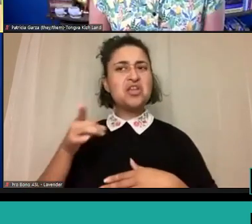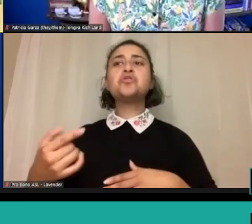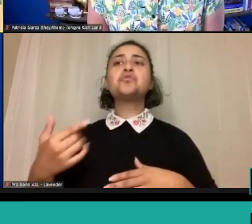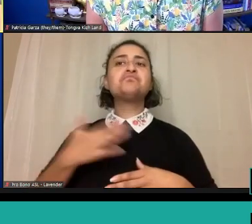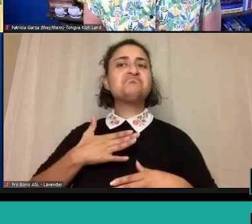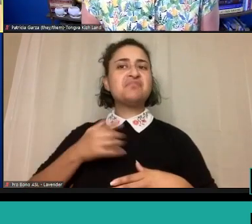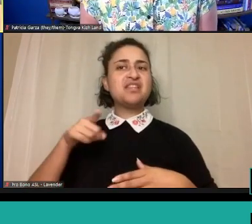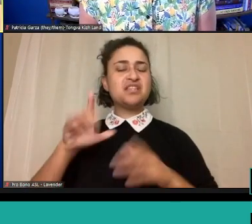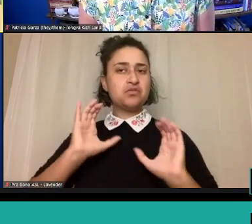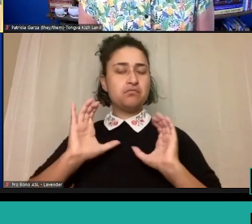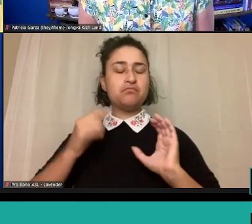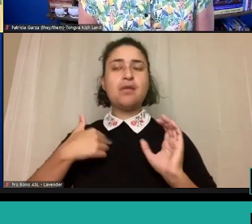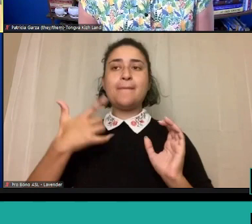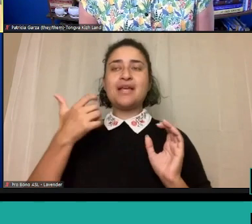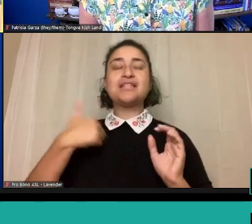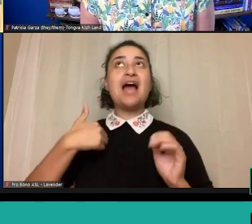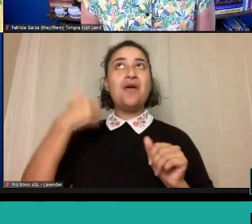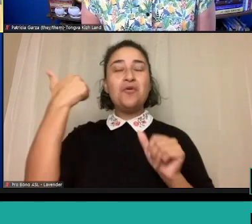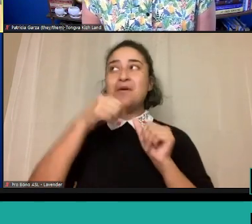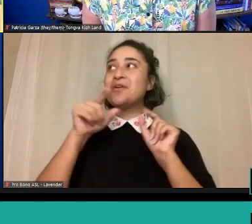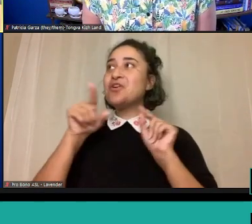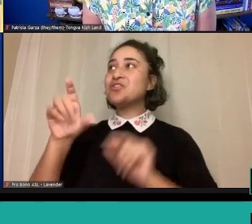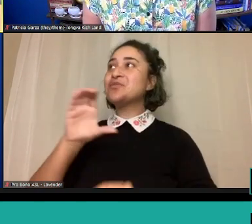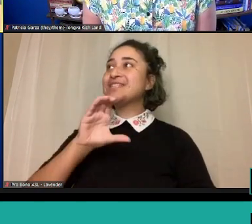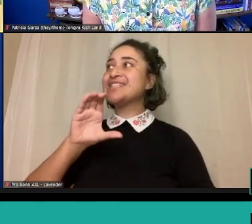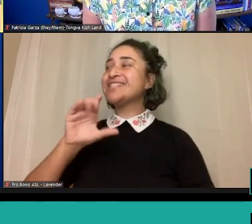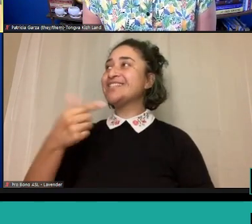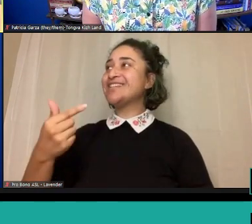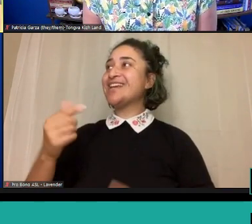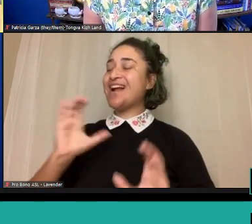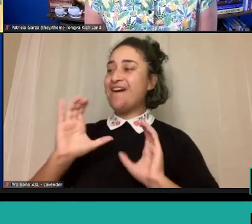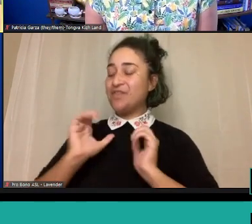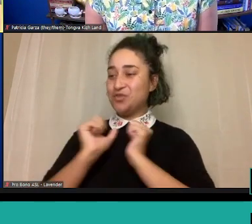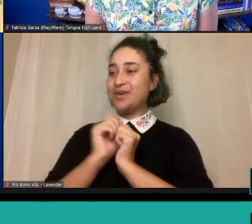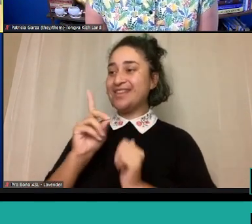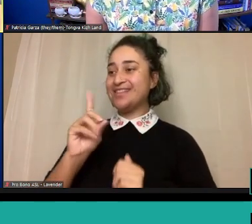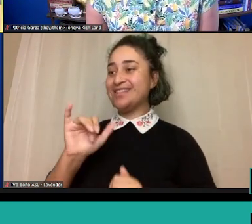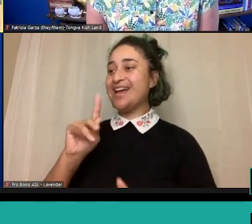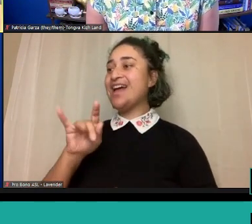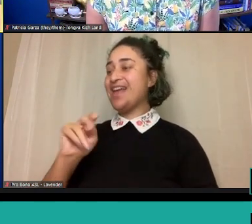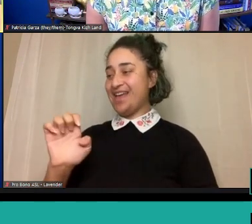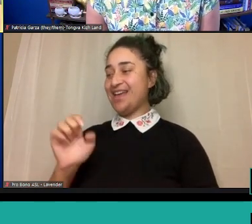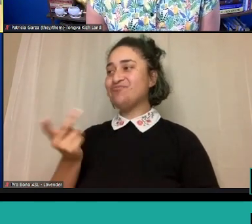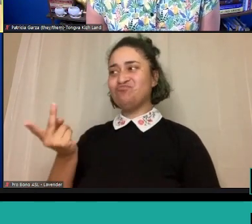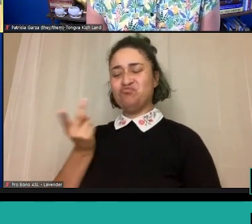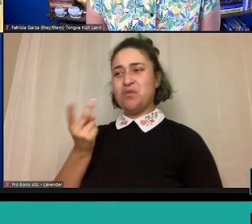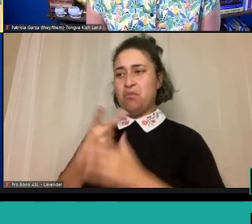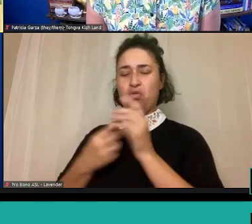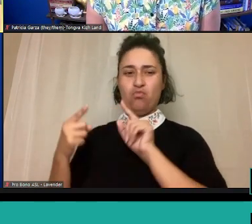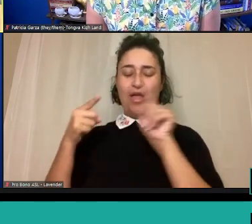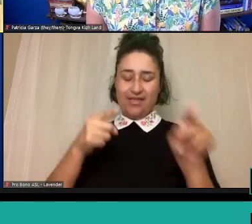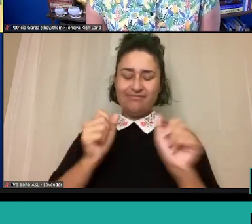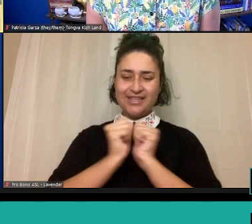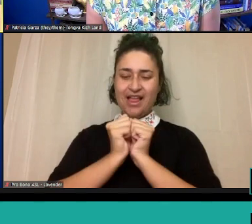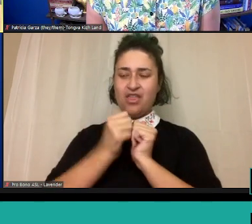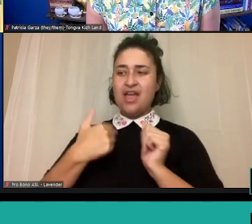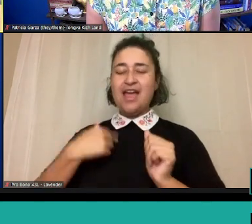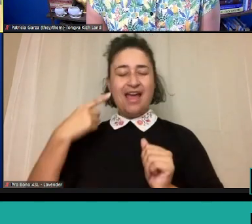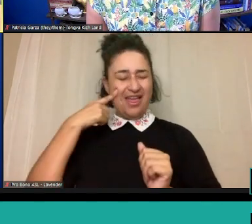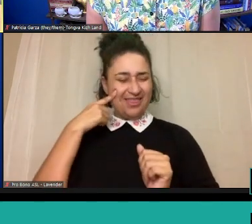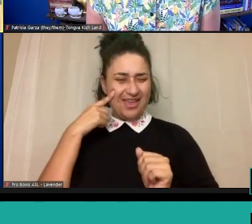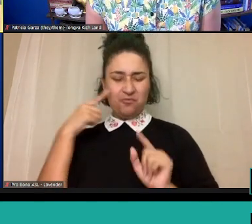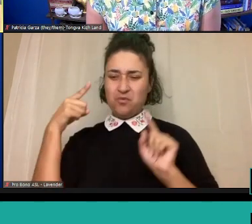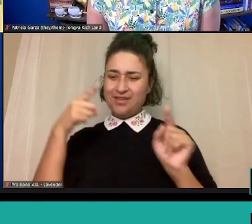TCG conference with Diane. You know, we were just both there, and I think we were doing like a leadership of